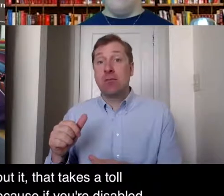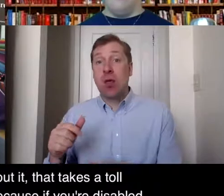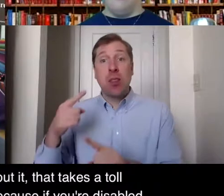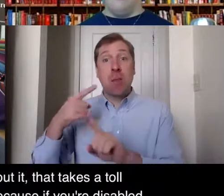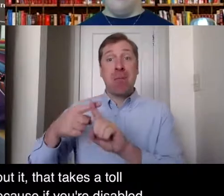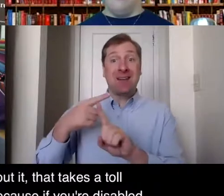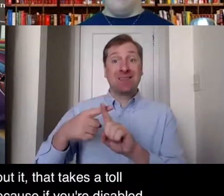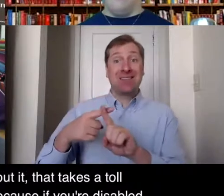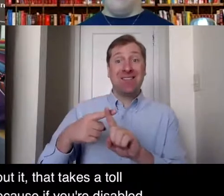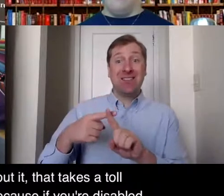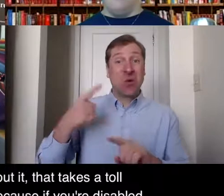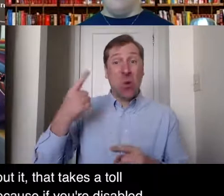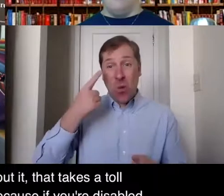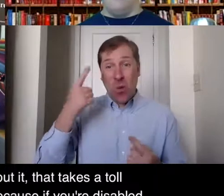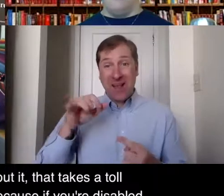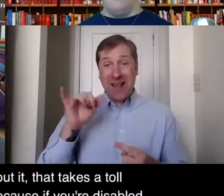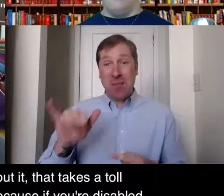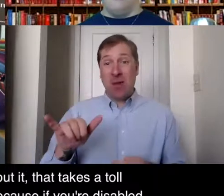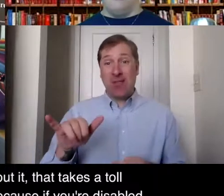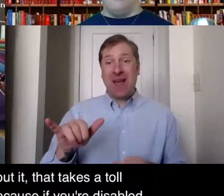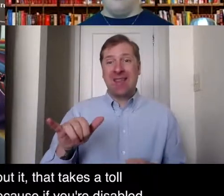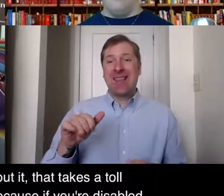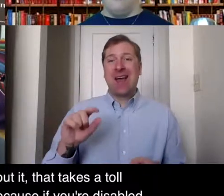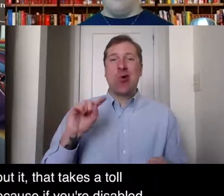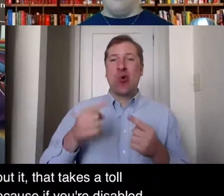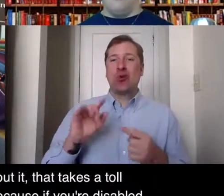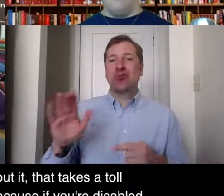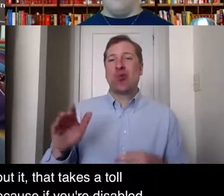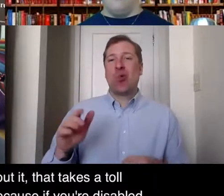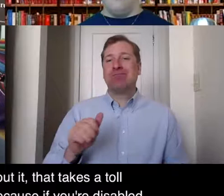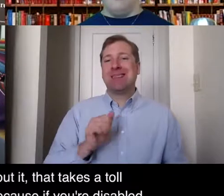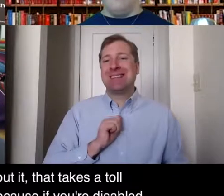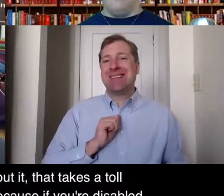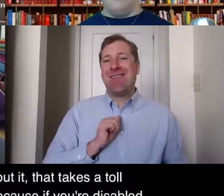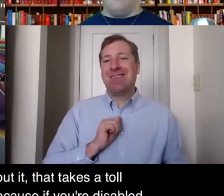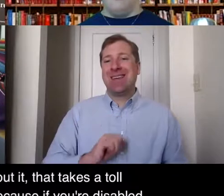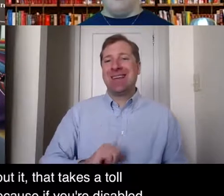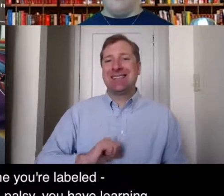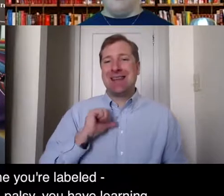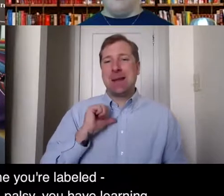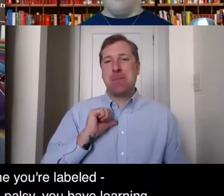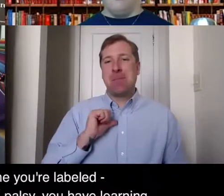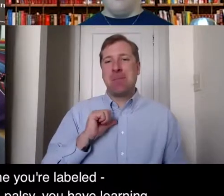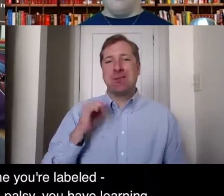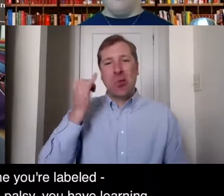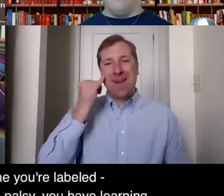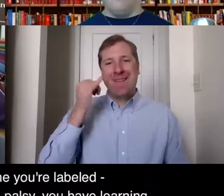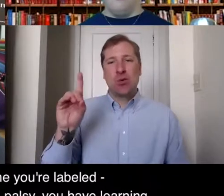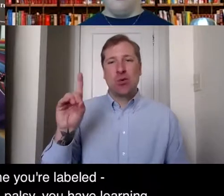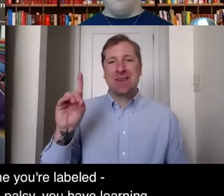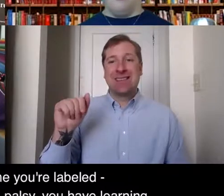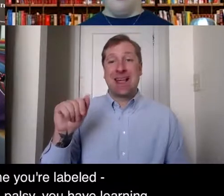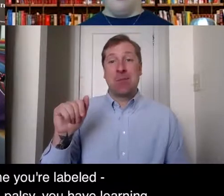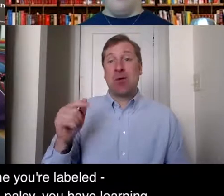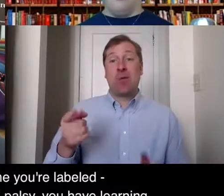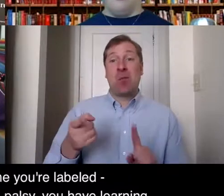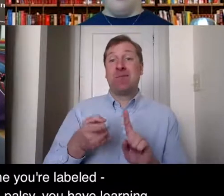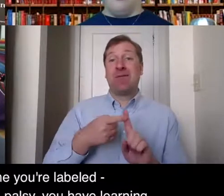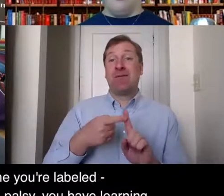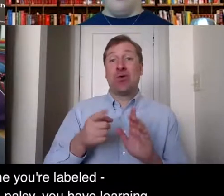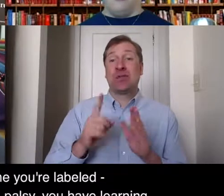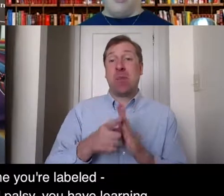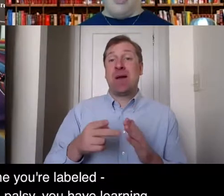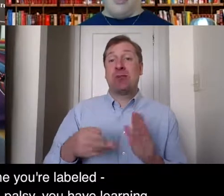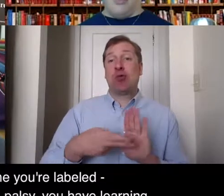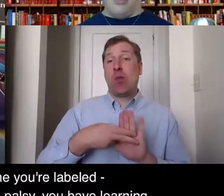think about it, that takes a toll on your self-esteem, because if you're disabled, from moment one, you're labeled. Like, you